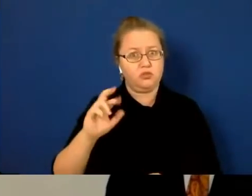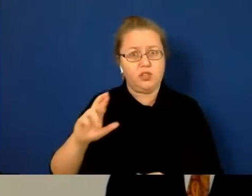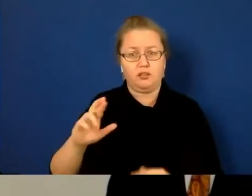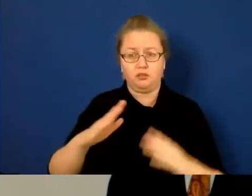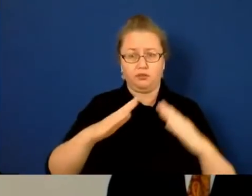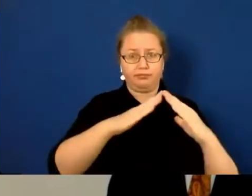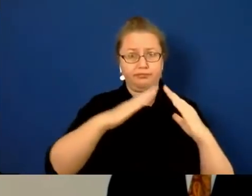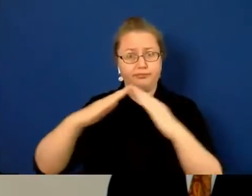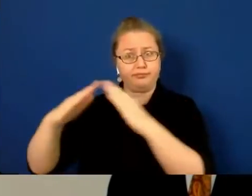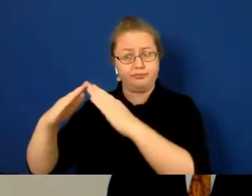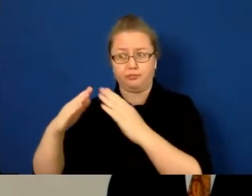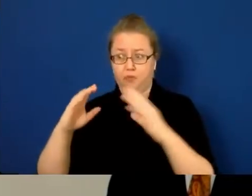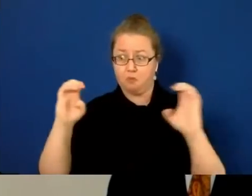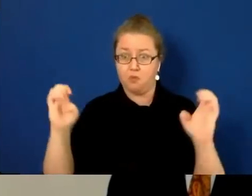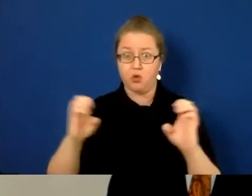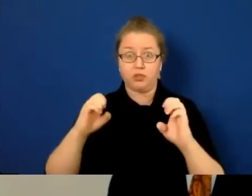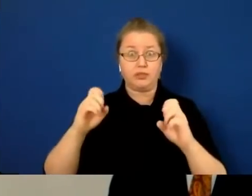year.